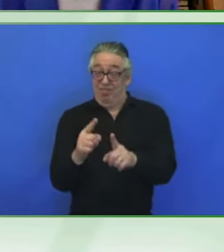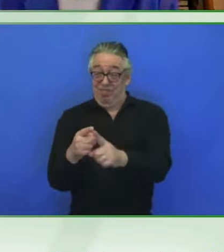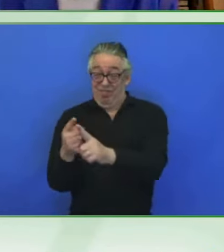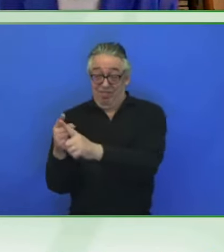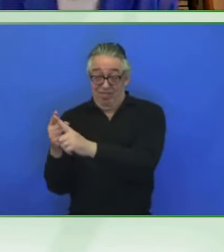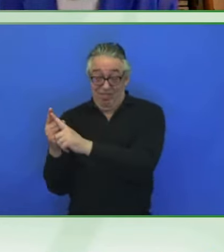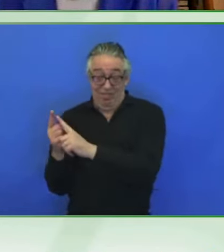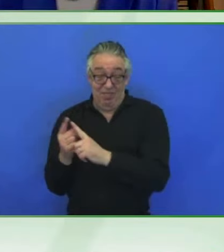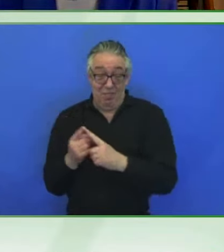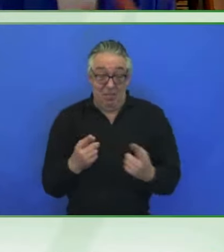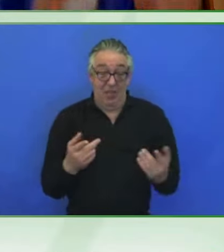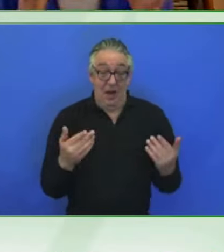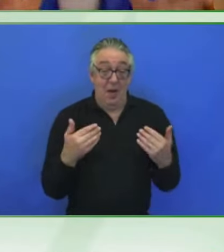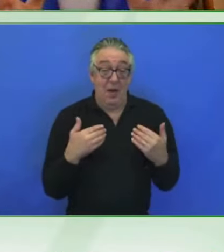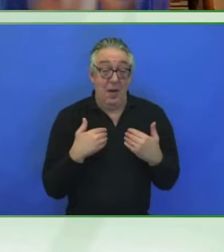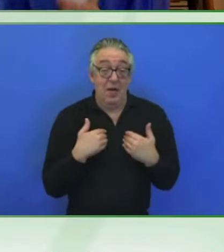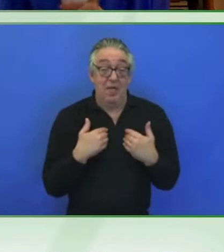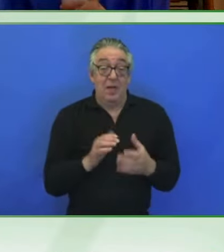to the next slide, please?